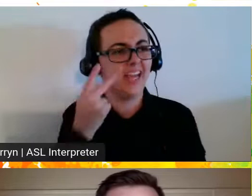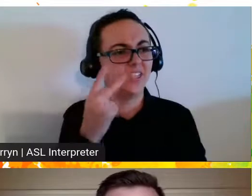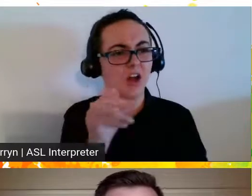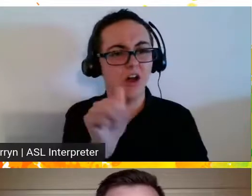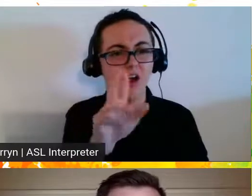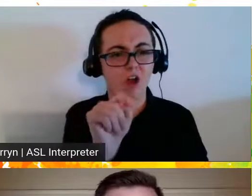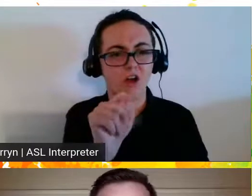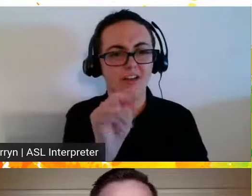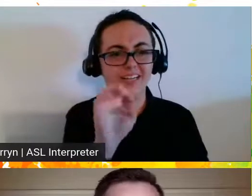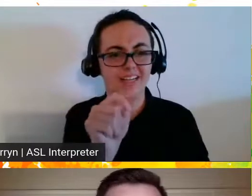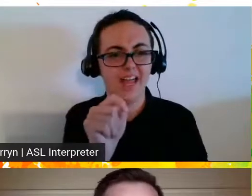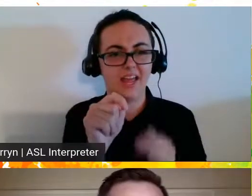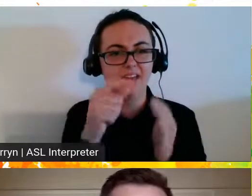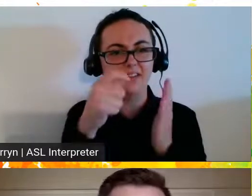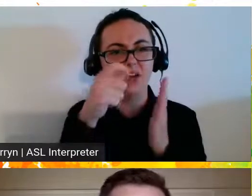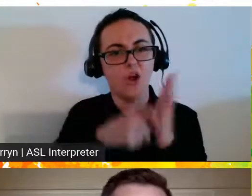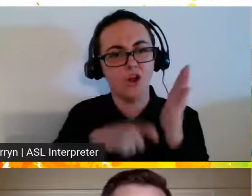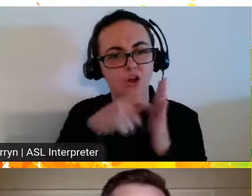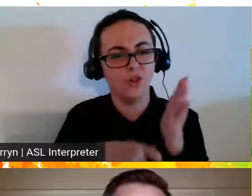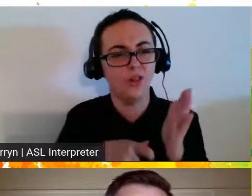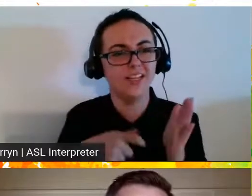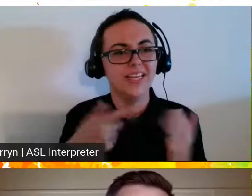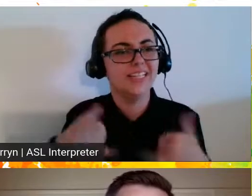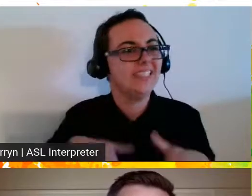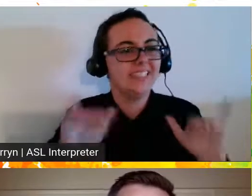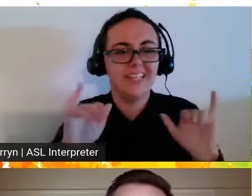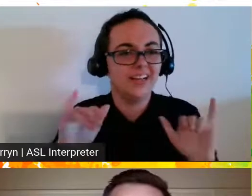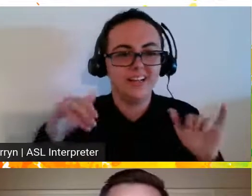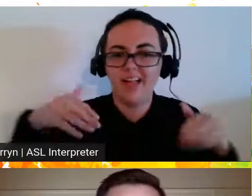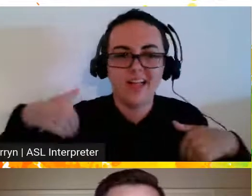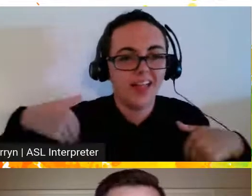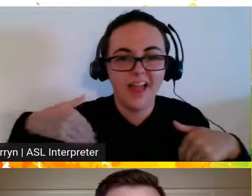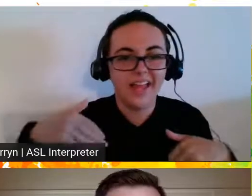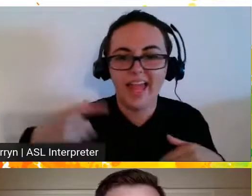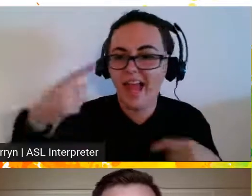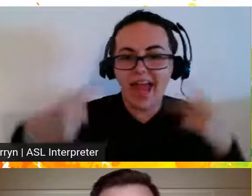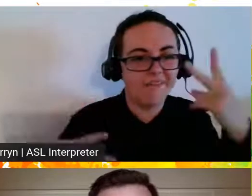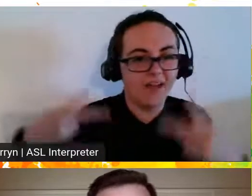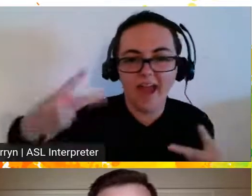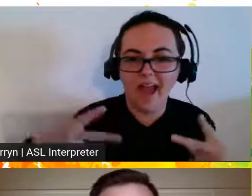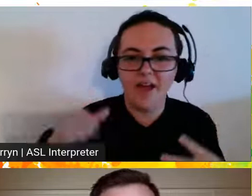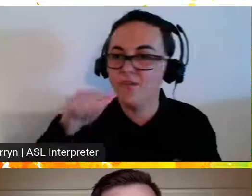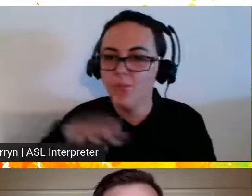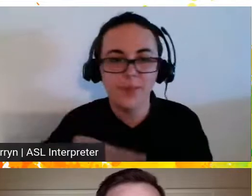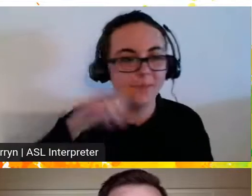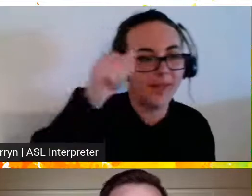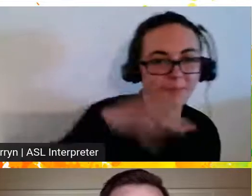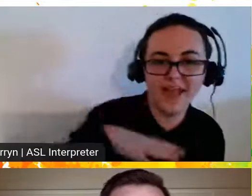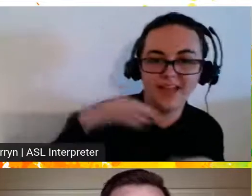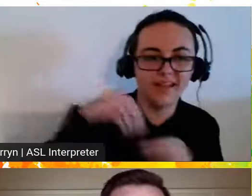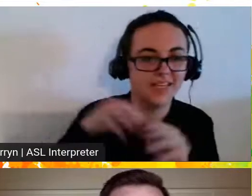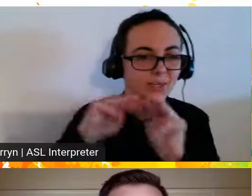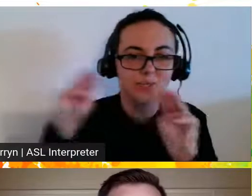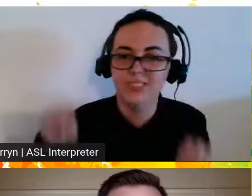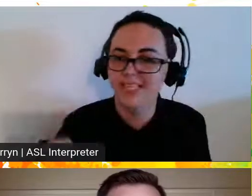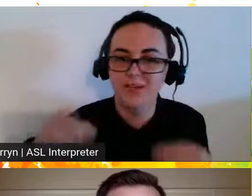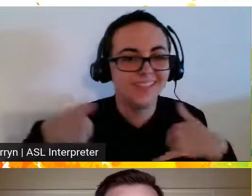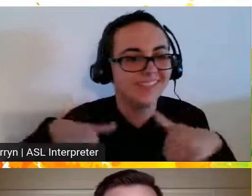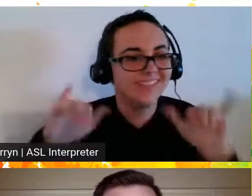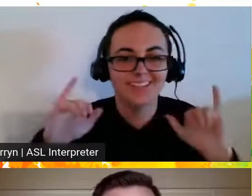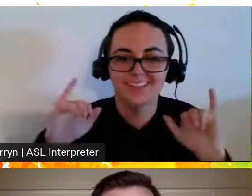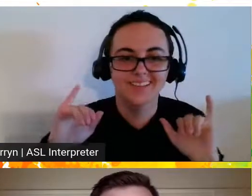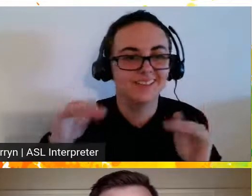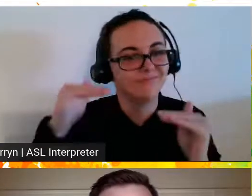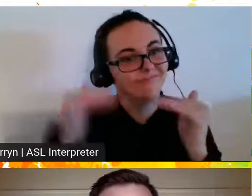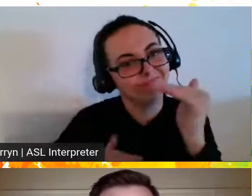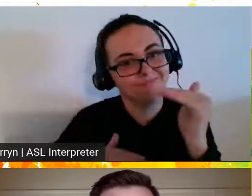about, you know, it's still not even 50-50 as far as representation for women on the walls of galleries and museums. So, yeah,